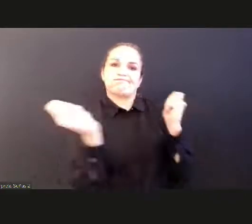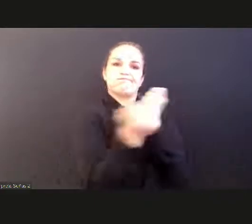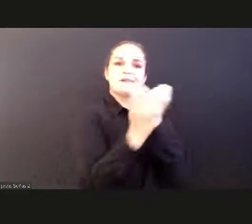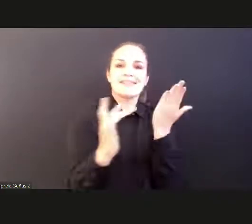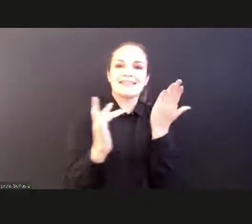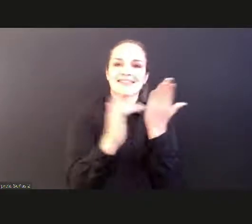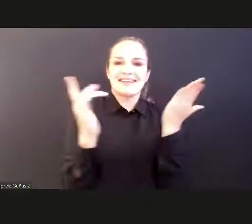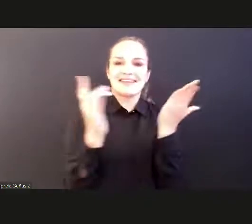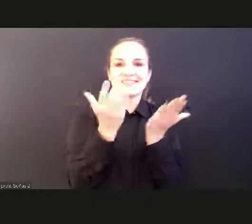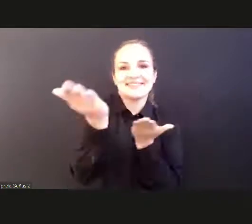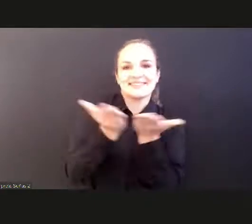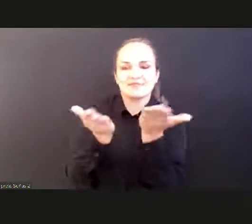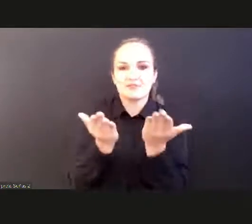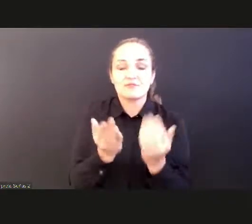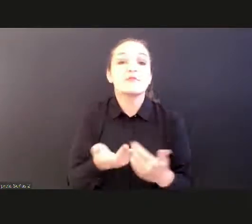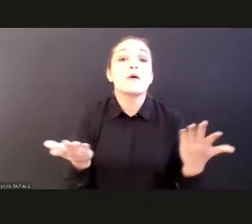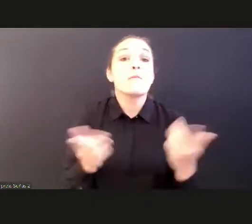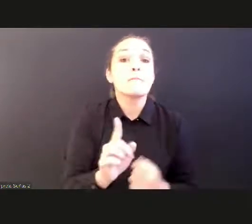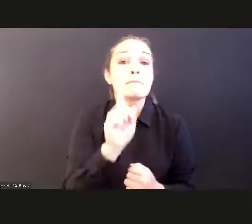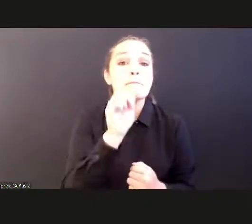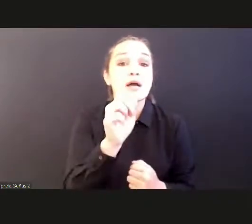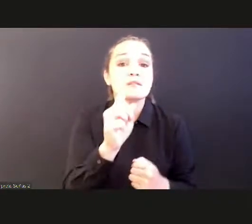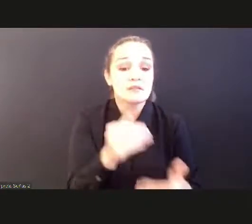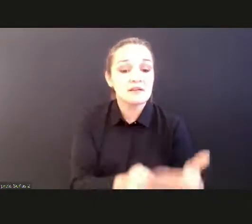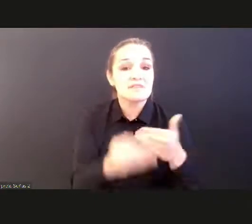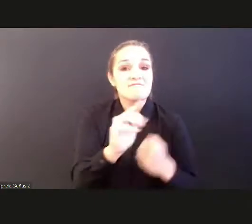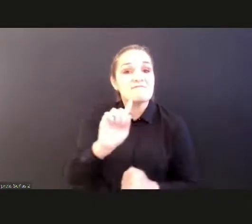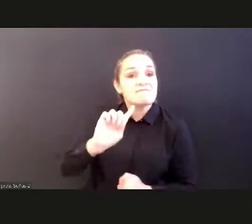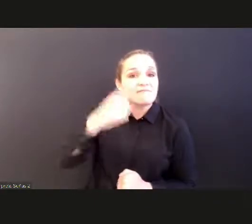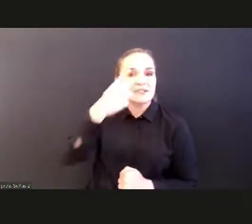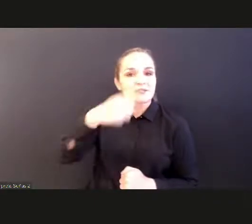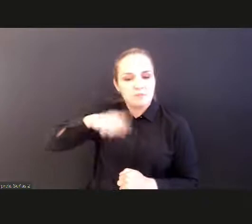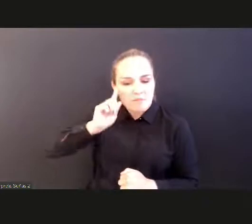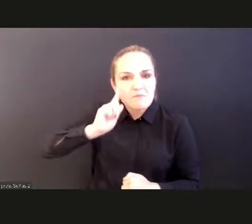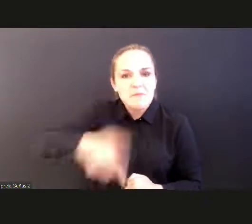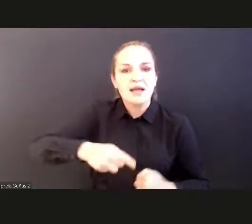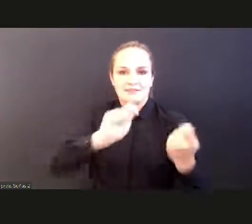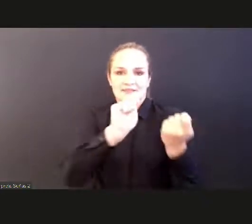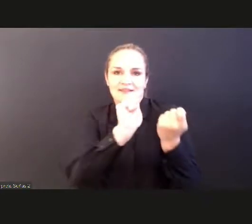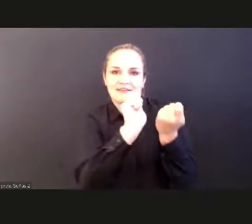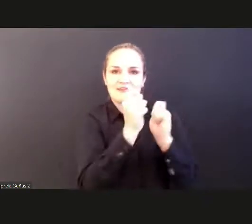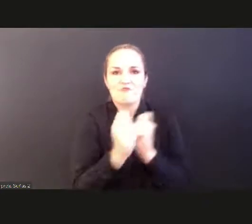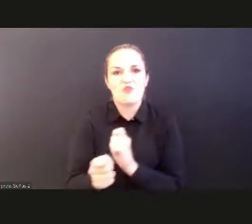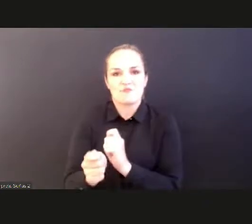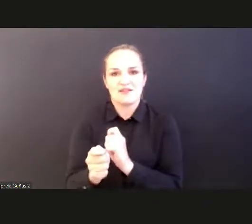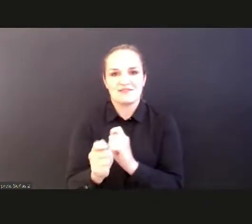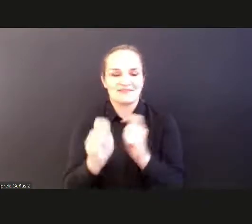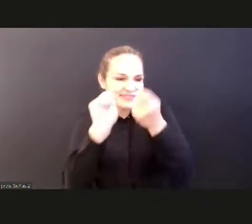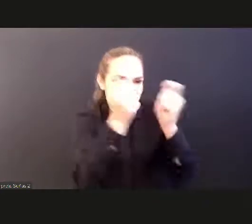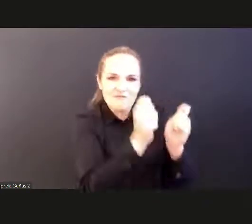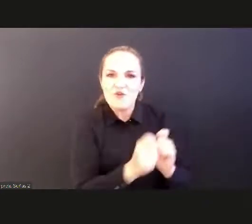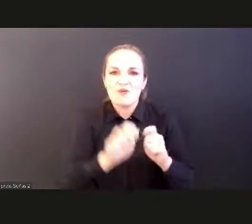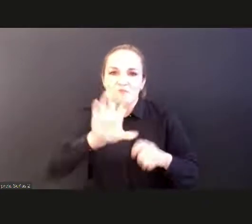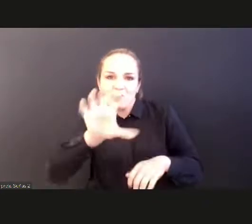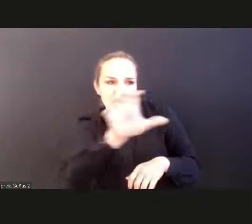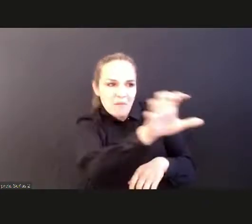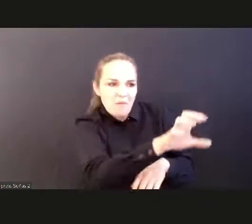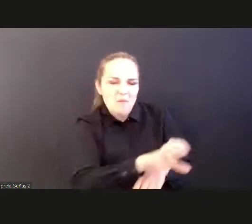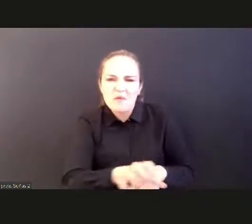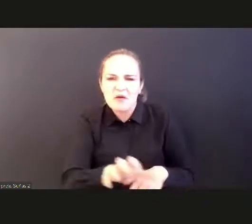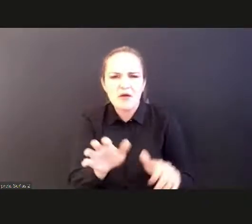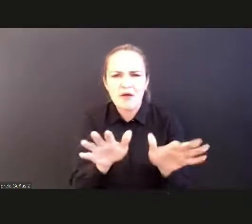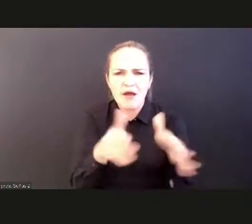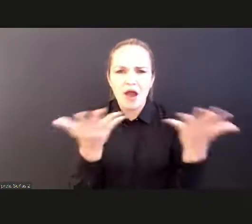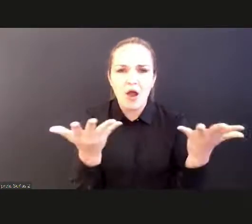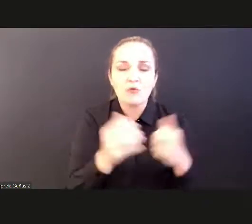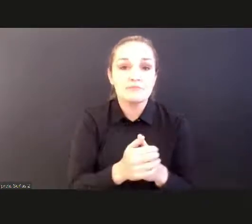treat with the domestic reforms that have to be put in place. And what can a university like the one I am part of